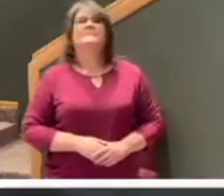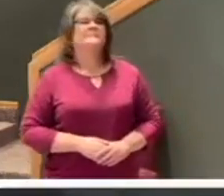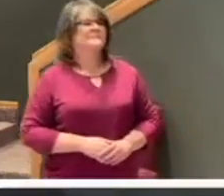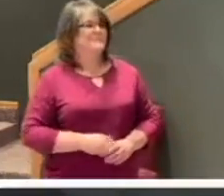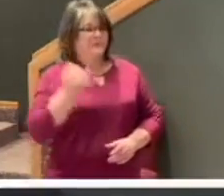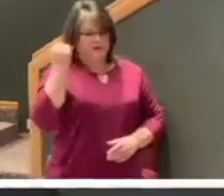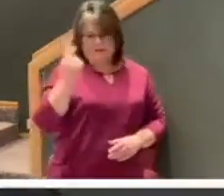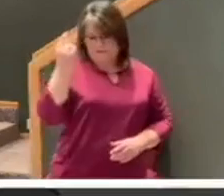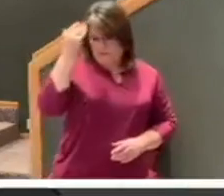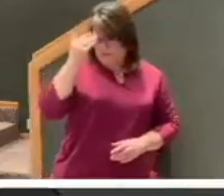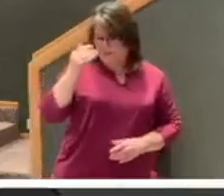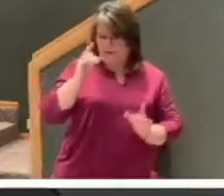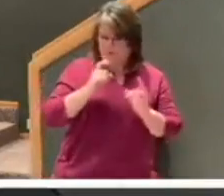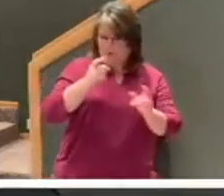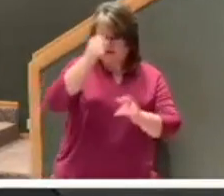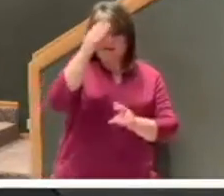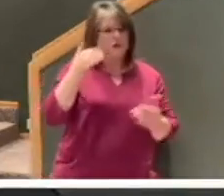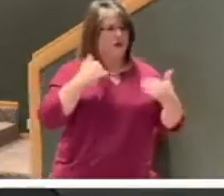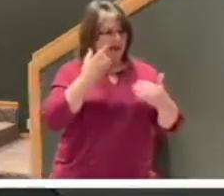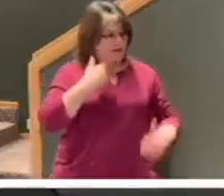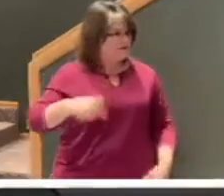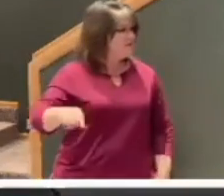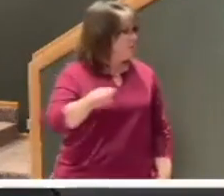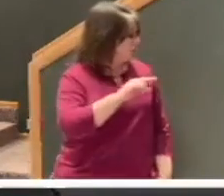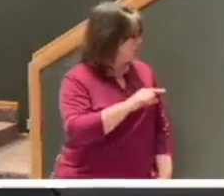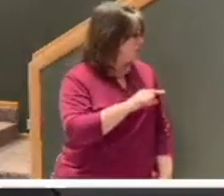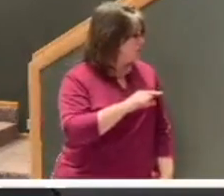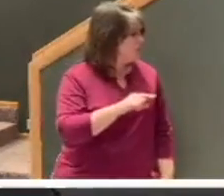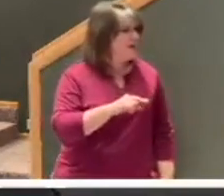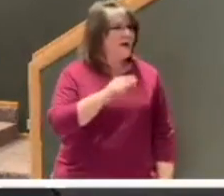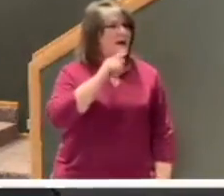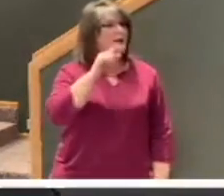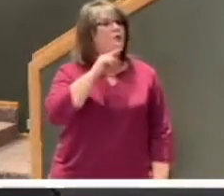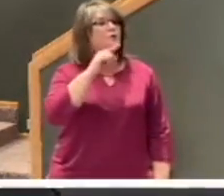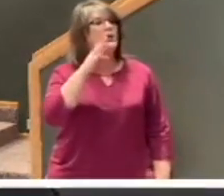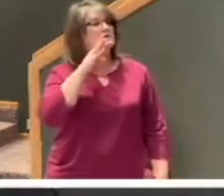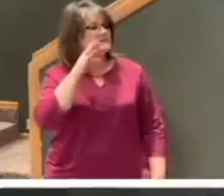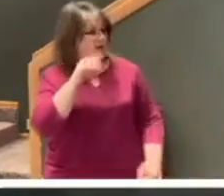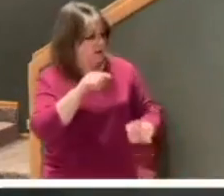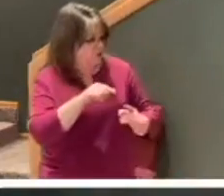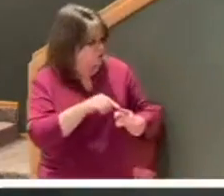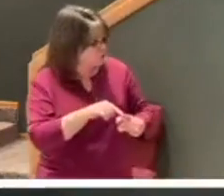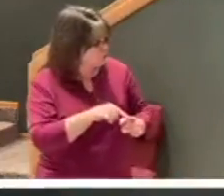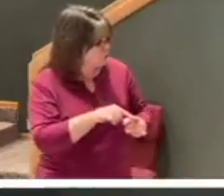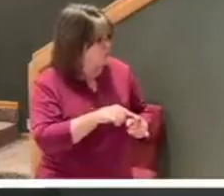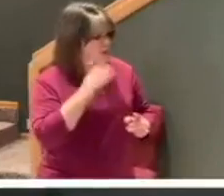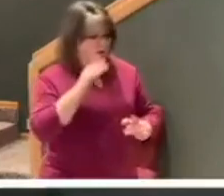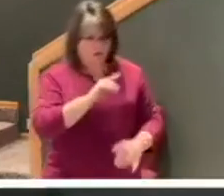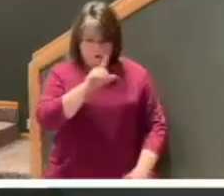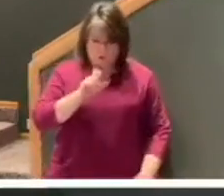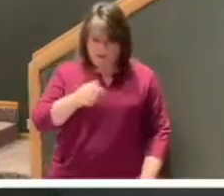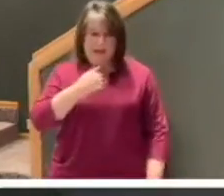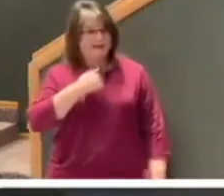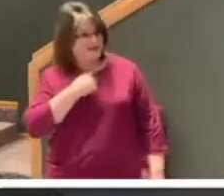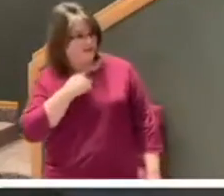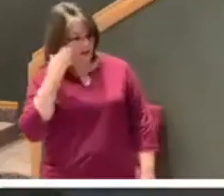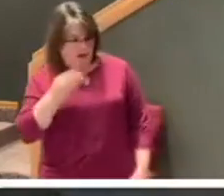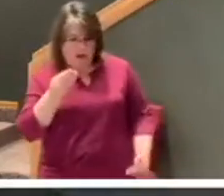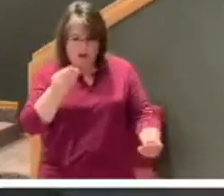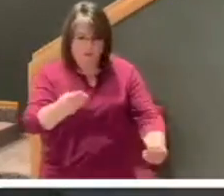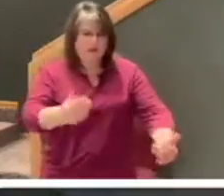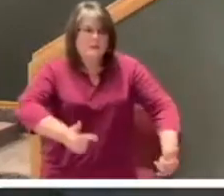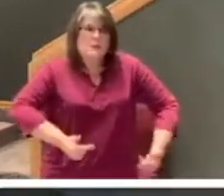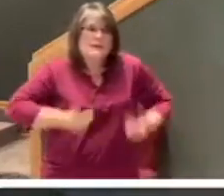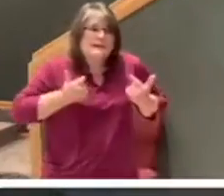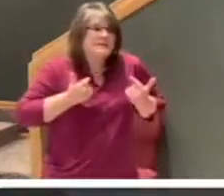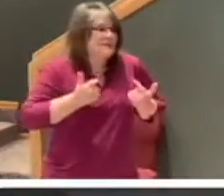If you only knew the gift God has for you and who you are speaking to, you would ask me and I would give you